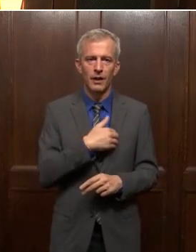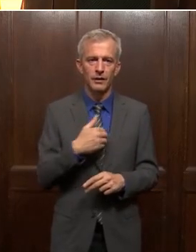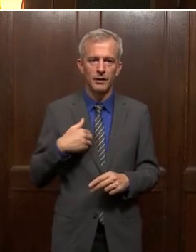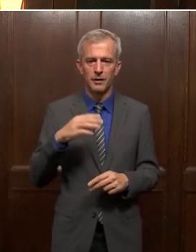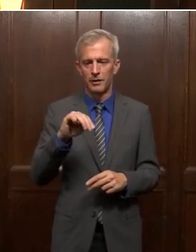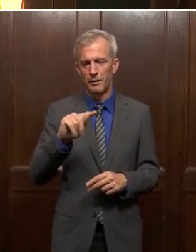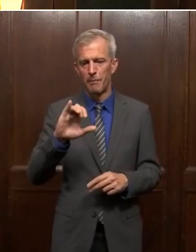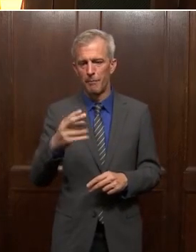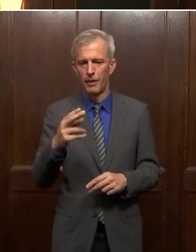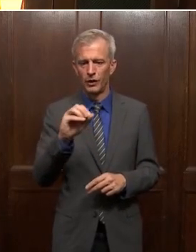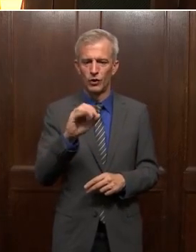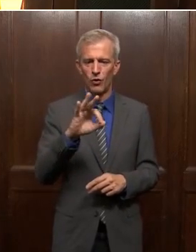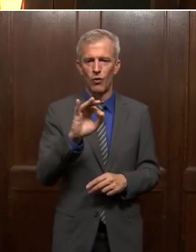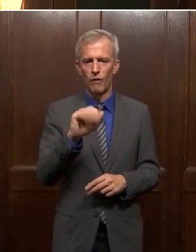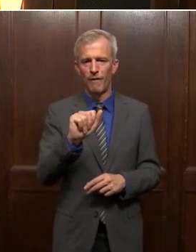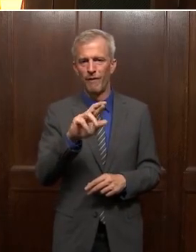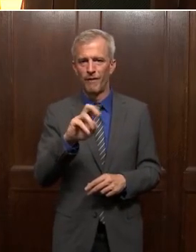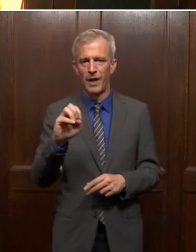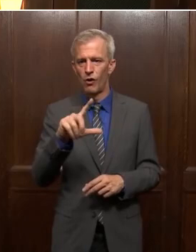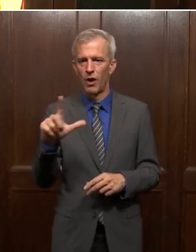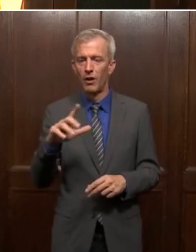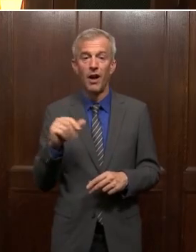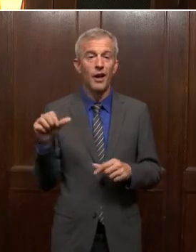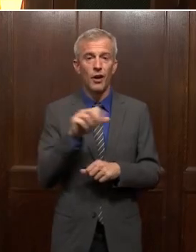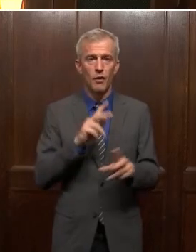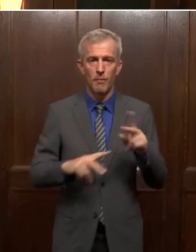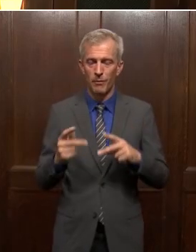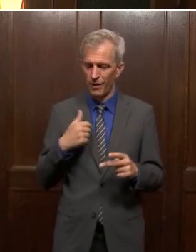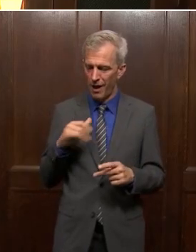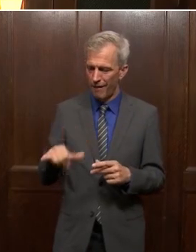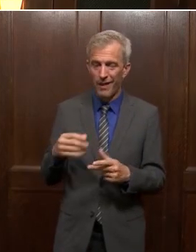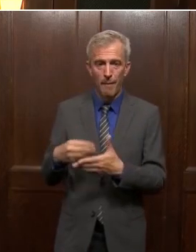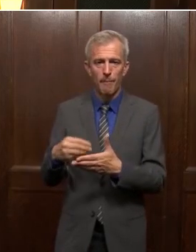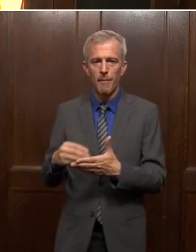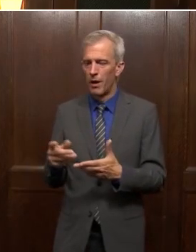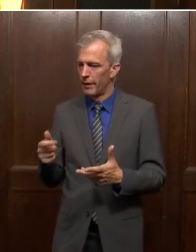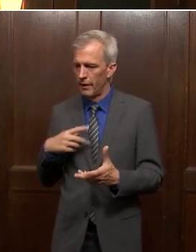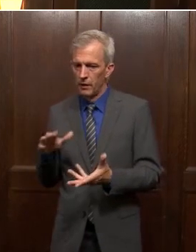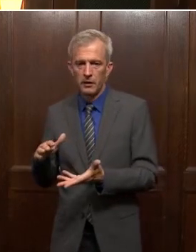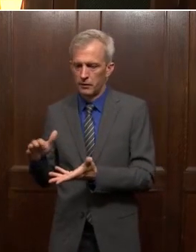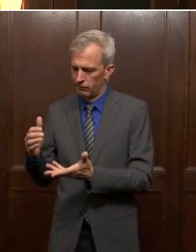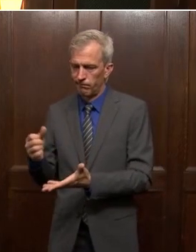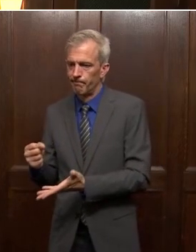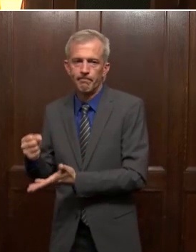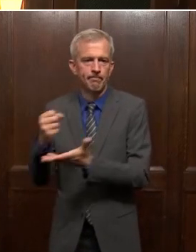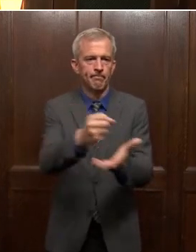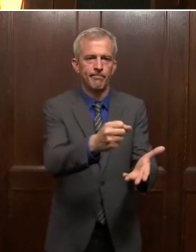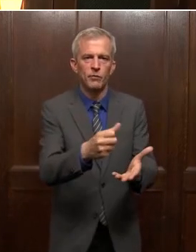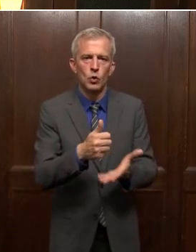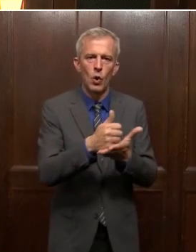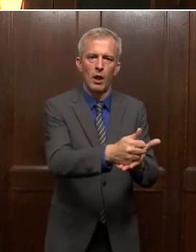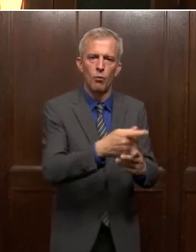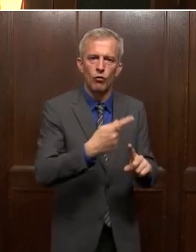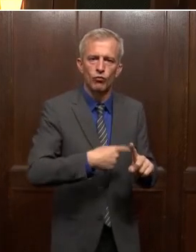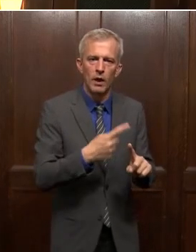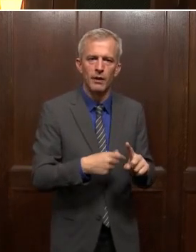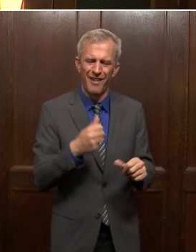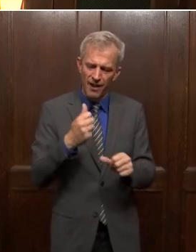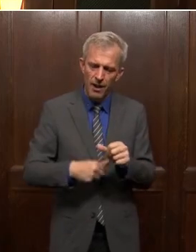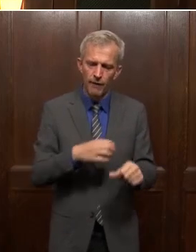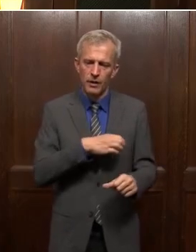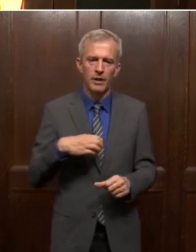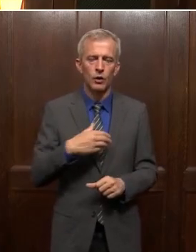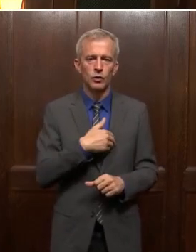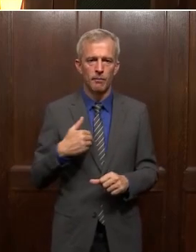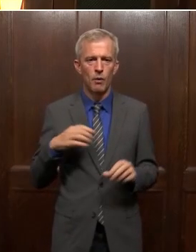O'Farrell and others look at taking their discretionary dollars to help with rent. Every council member is doing that work, and I want to thank them. So I